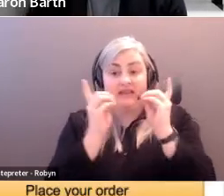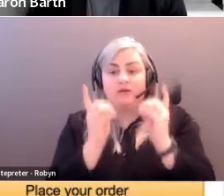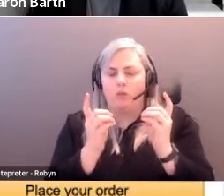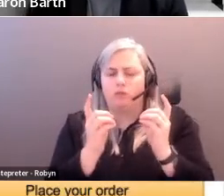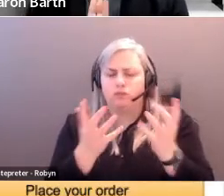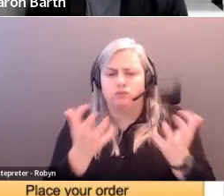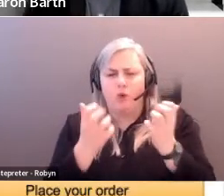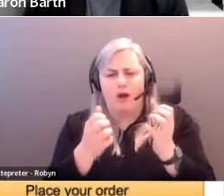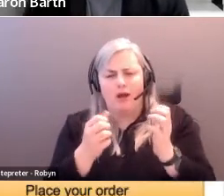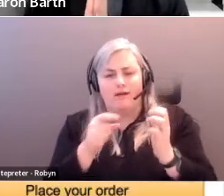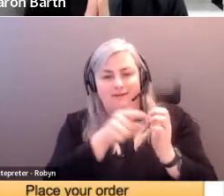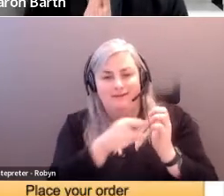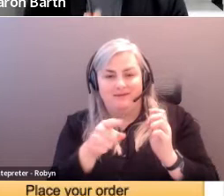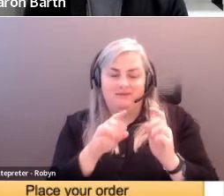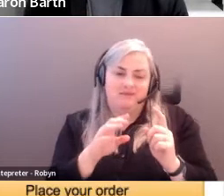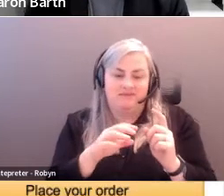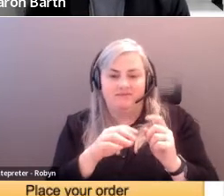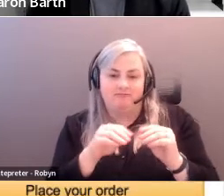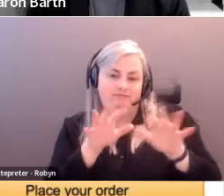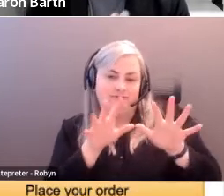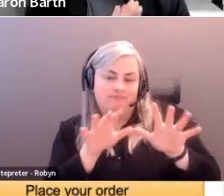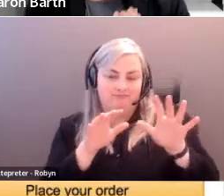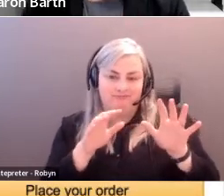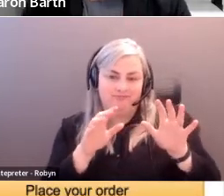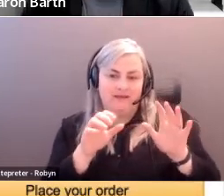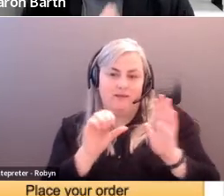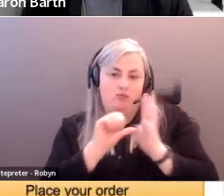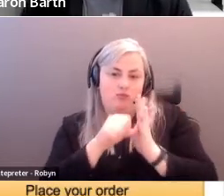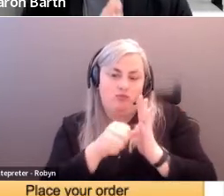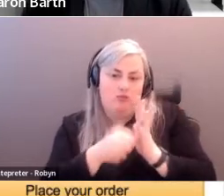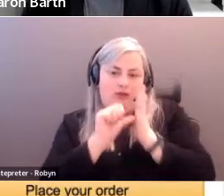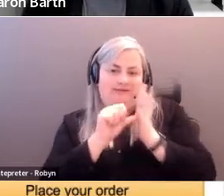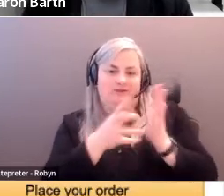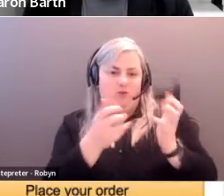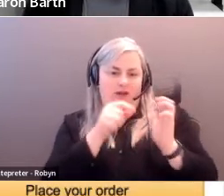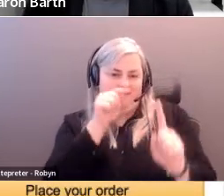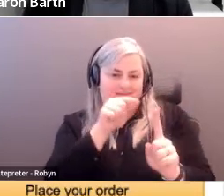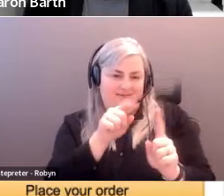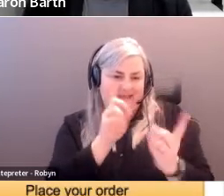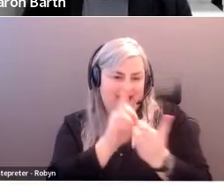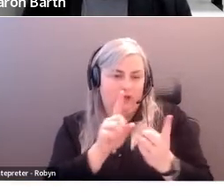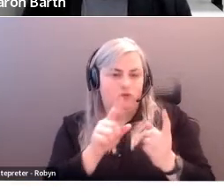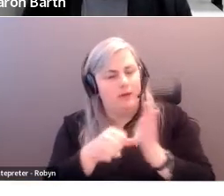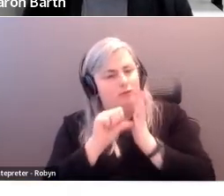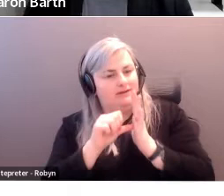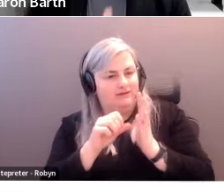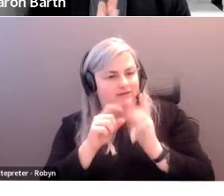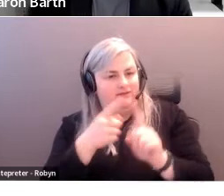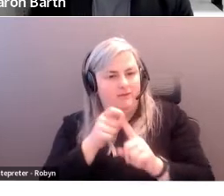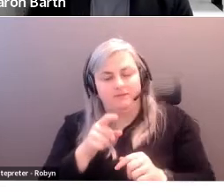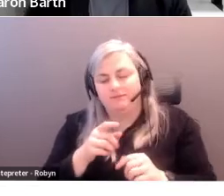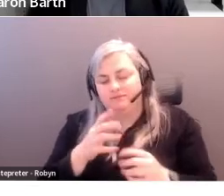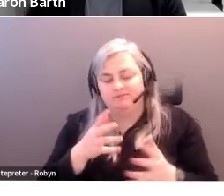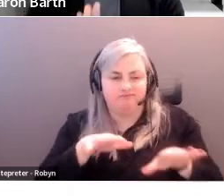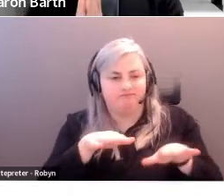this date, okay? That's what you got to remember. You really want to impress them. The waiter comes over with a wine list, and you